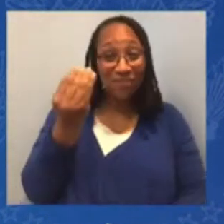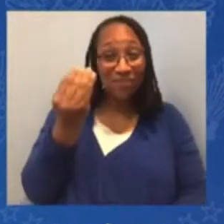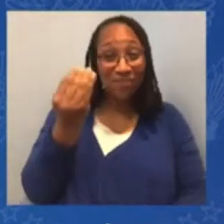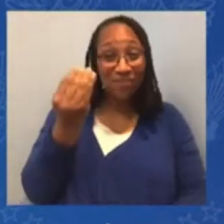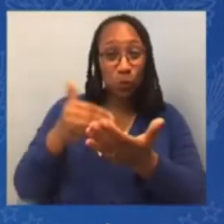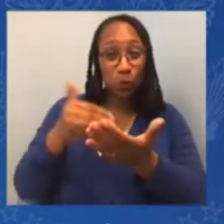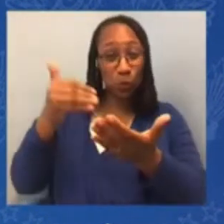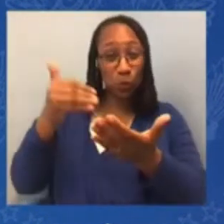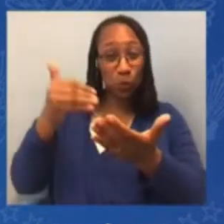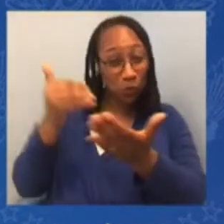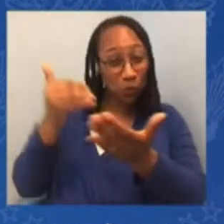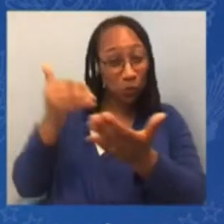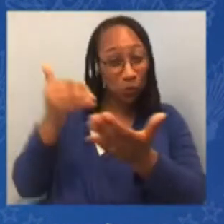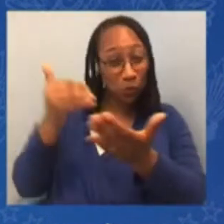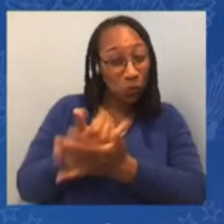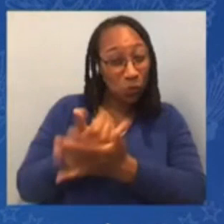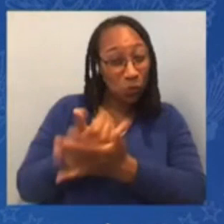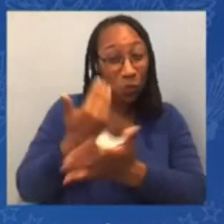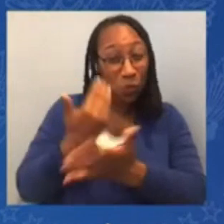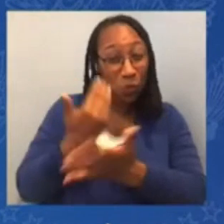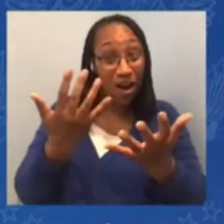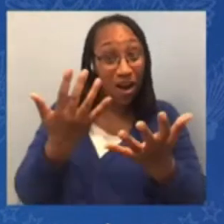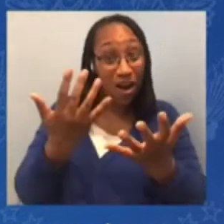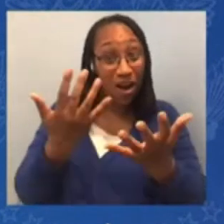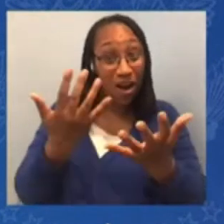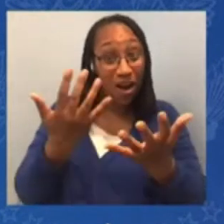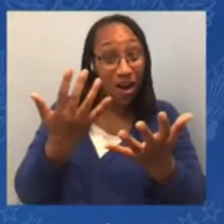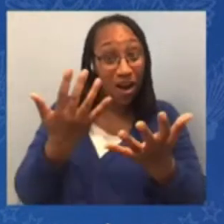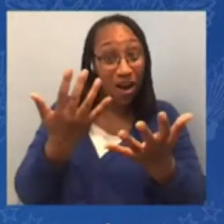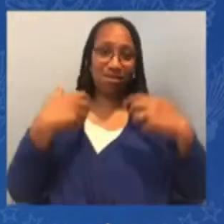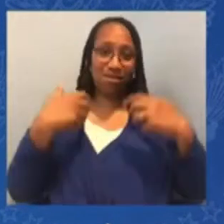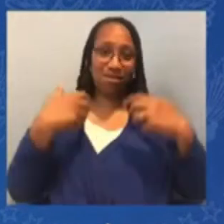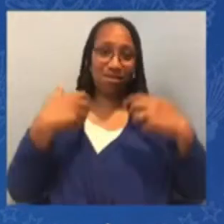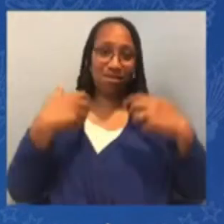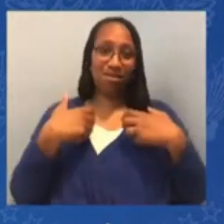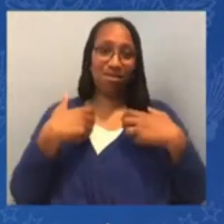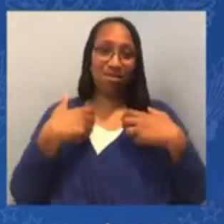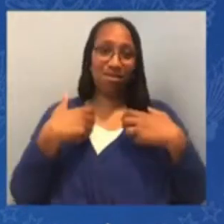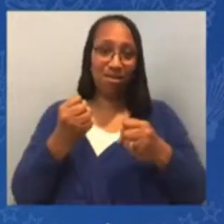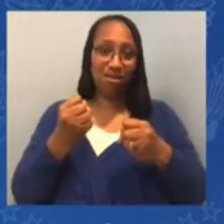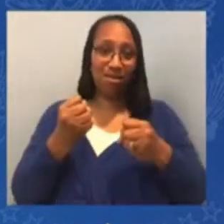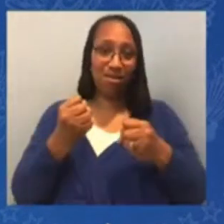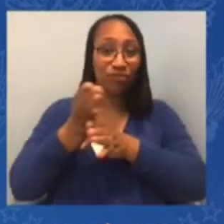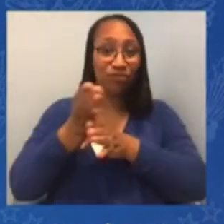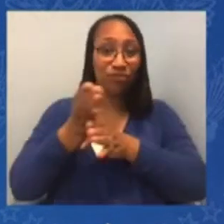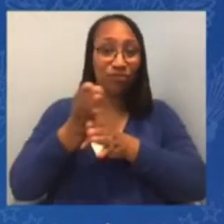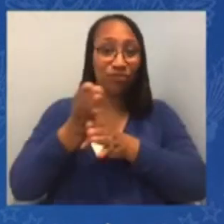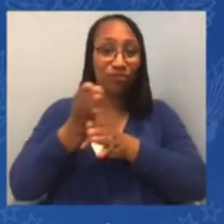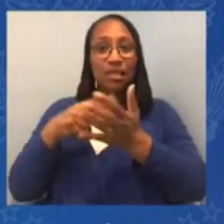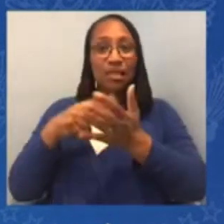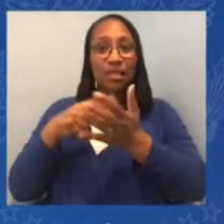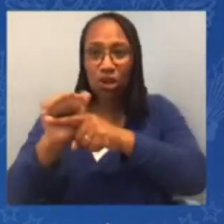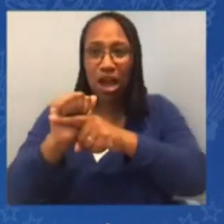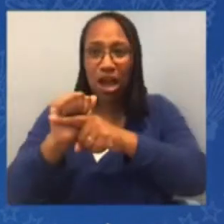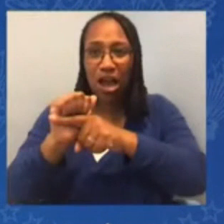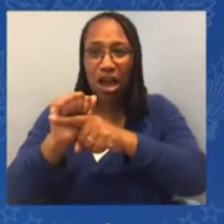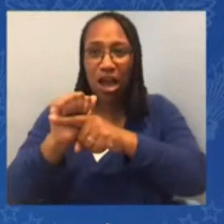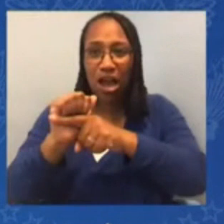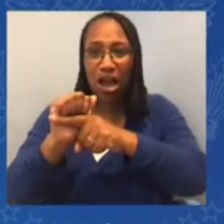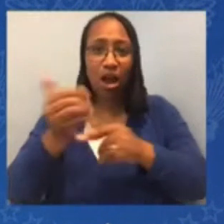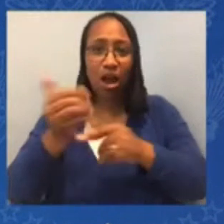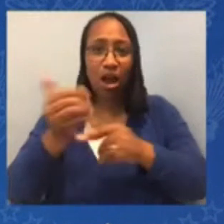hired and trained to work in our schools. The law helps prevent domestic abusers from purchasing